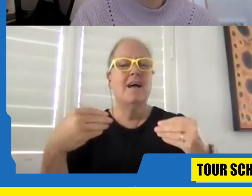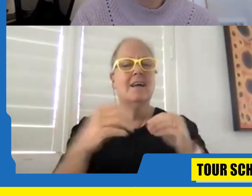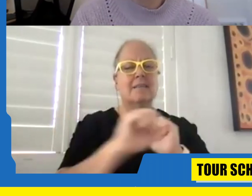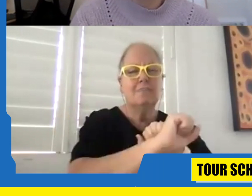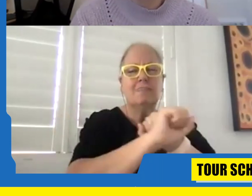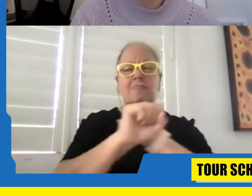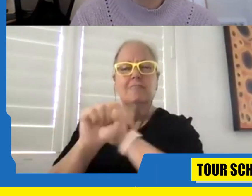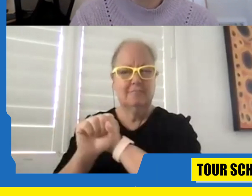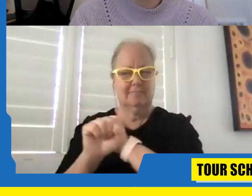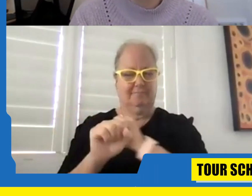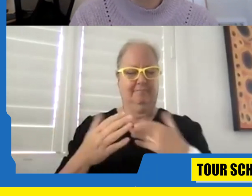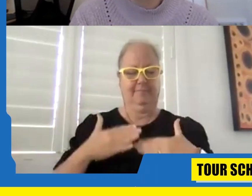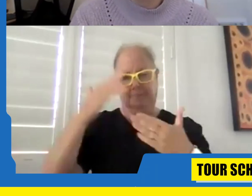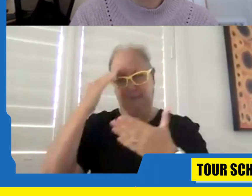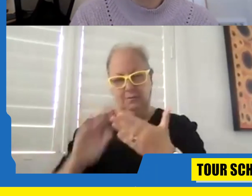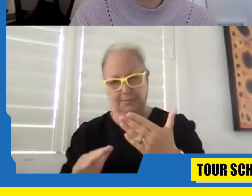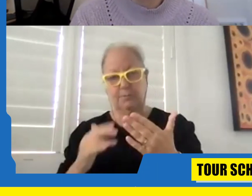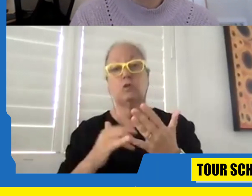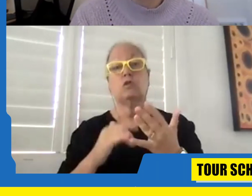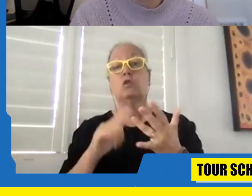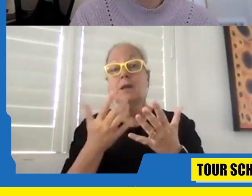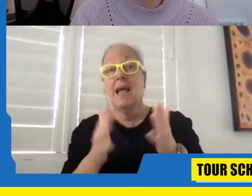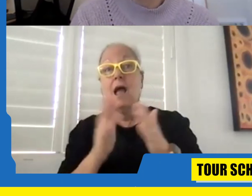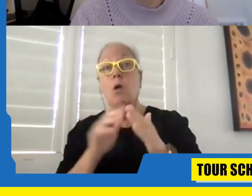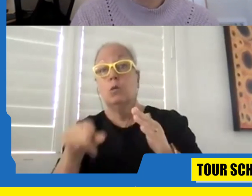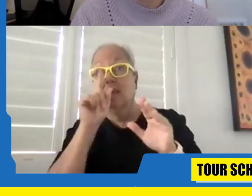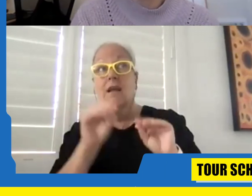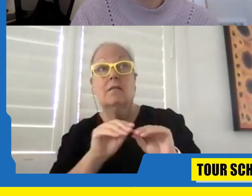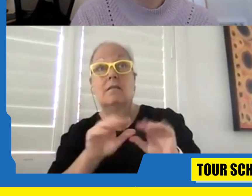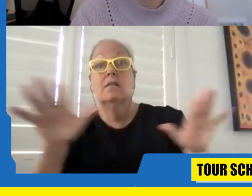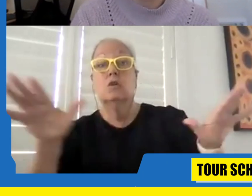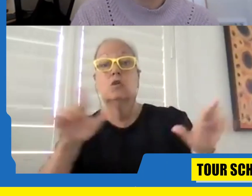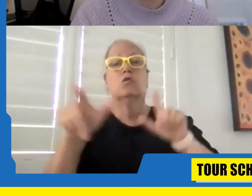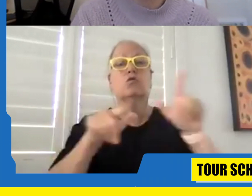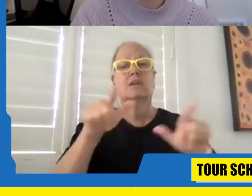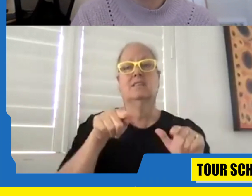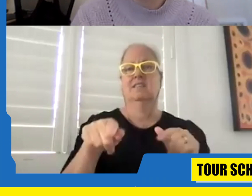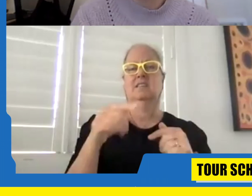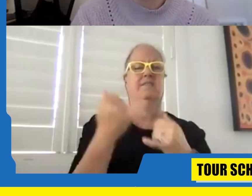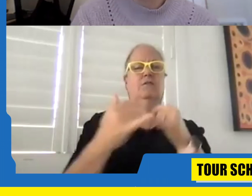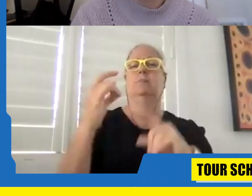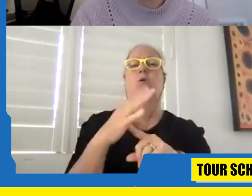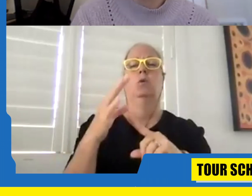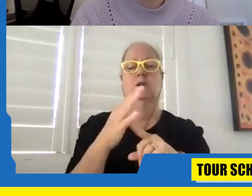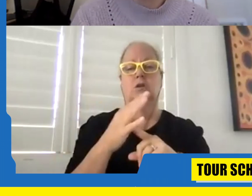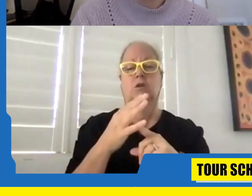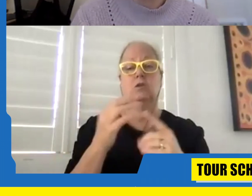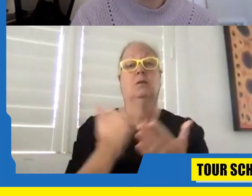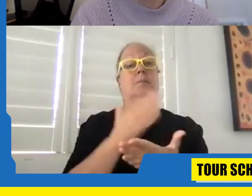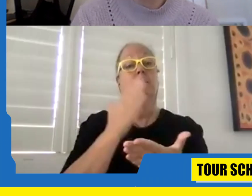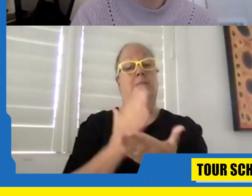the reach into those people is essential for us in order to be able to program things that we actually can afford